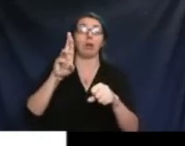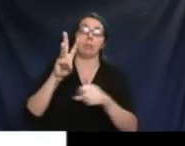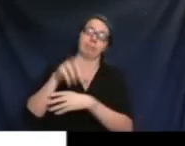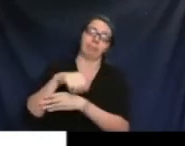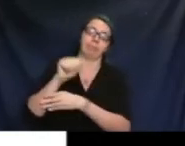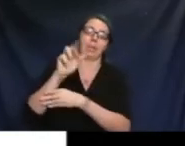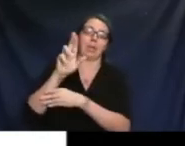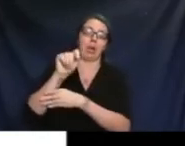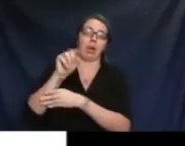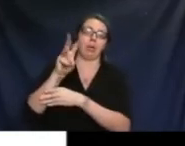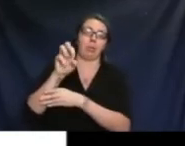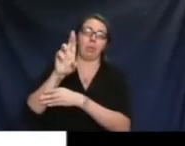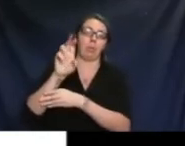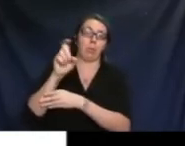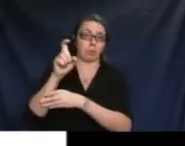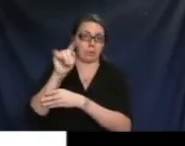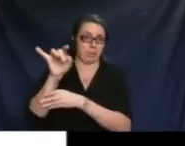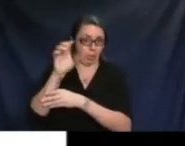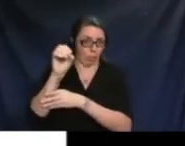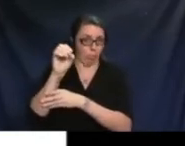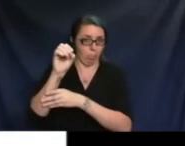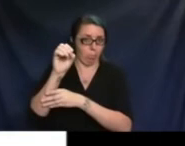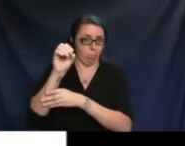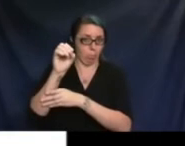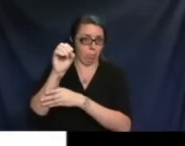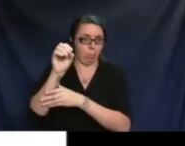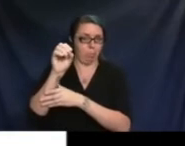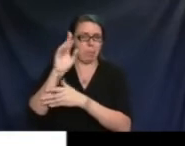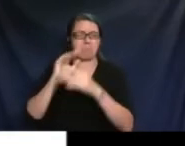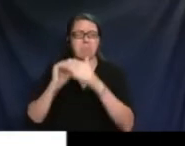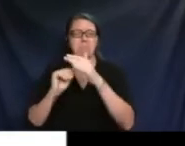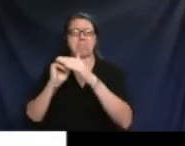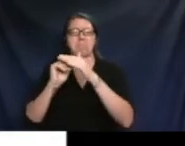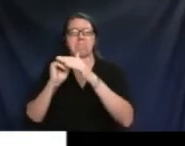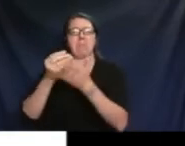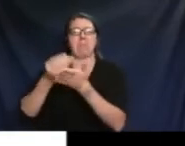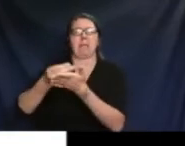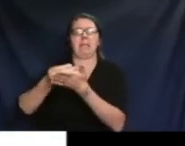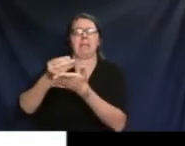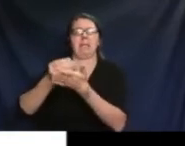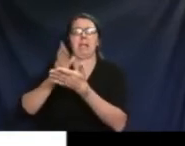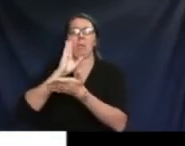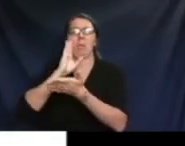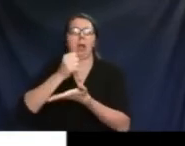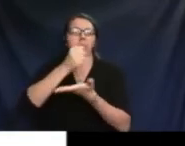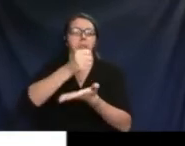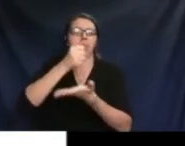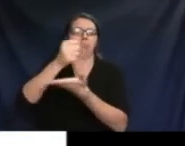For the ArtworxTO through the grant program, there is in this